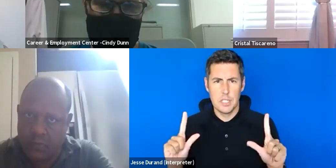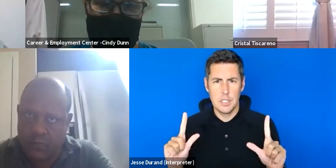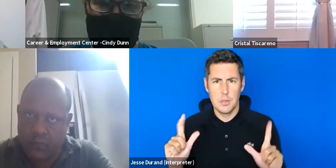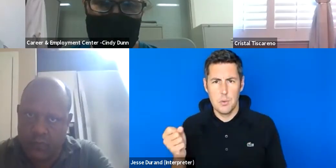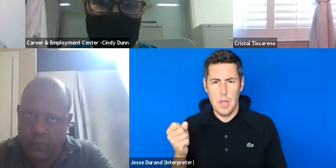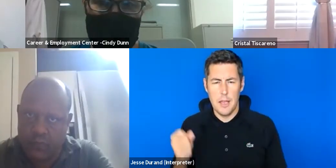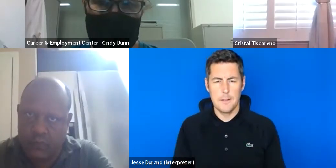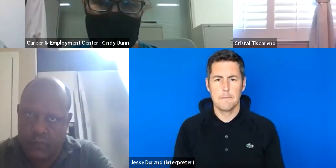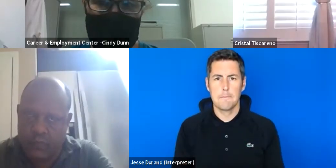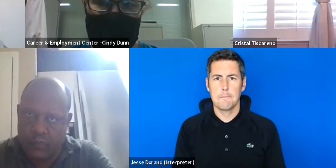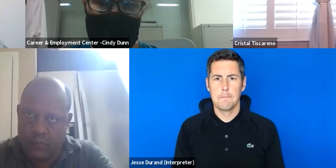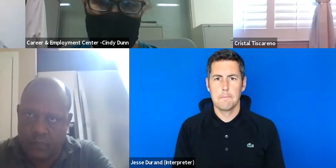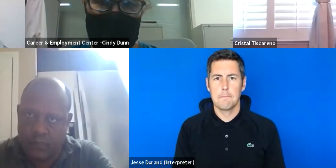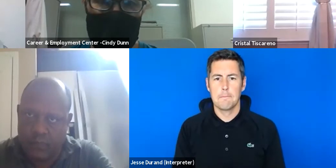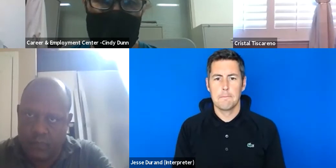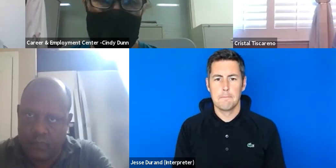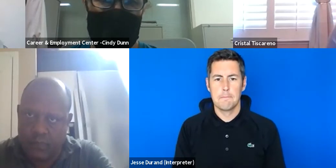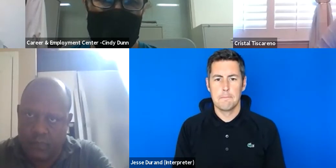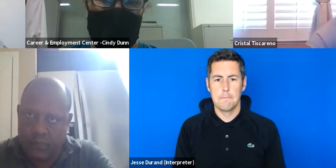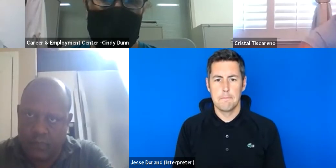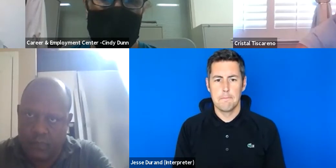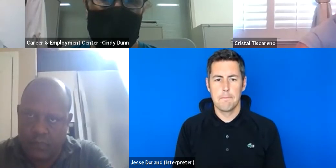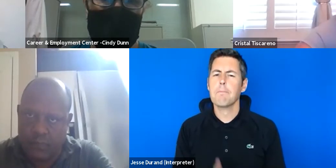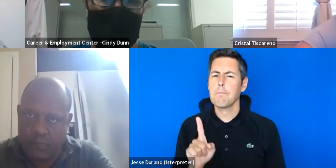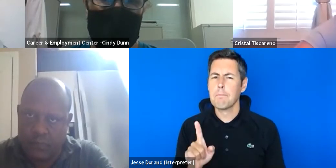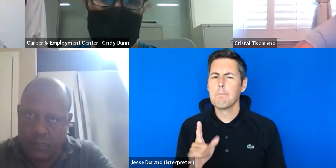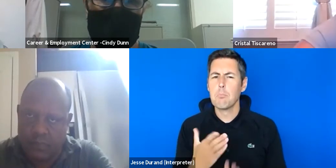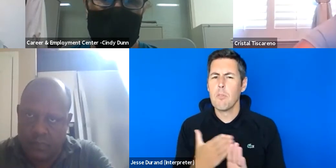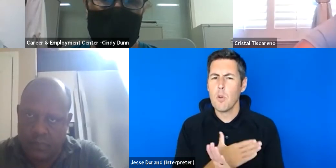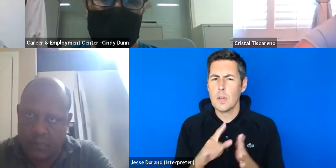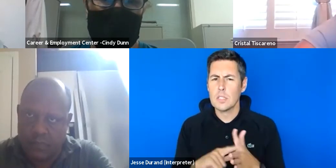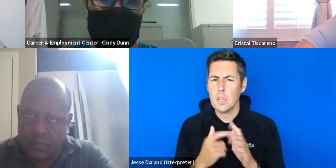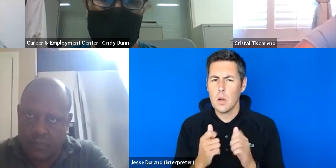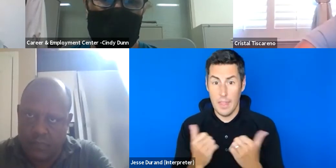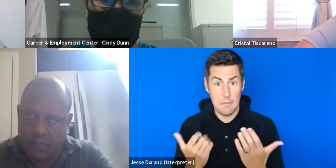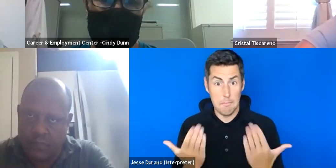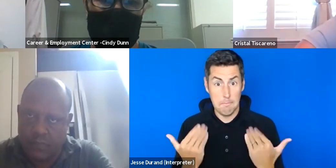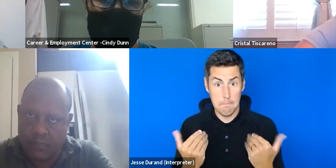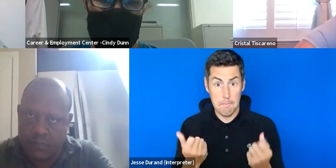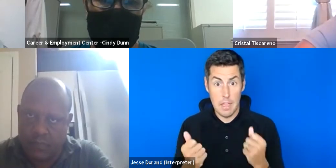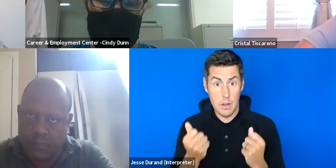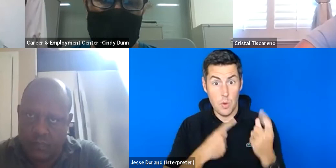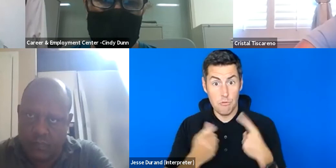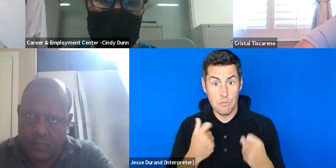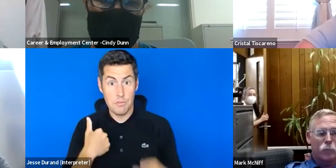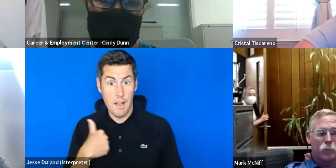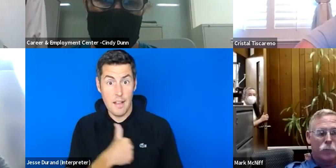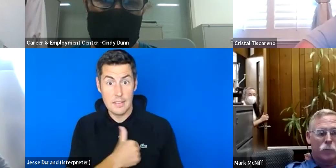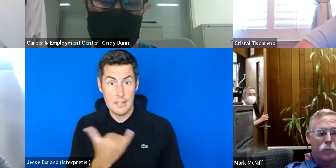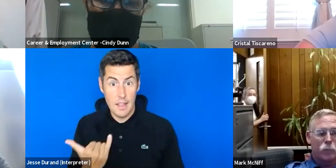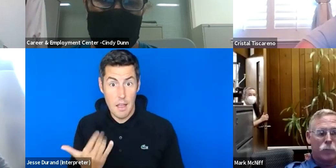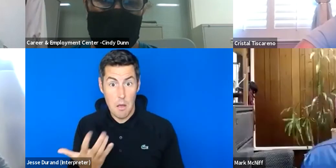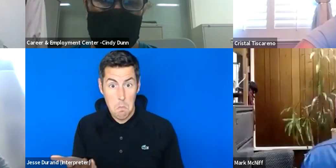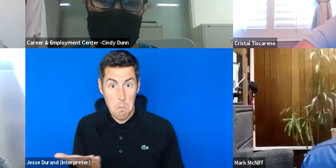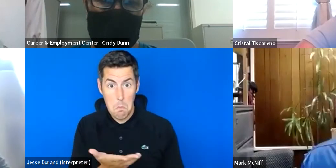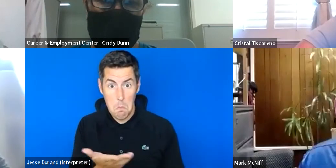and put that away. Before we go into CurricuNet, are there any questions that we have,